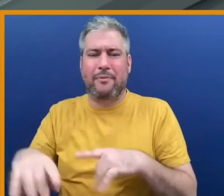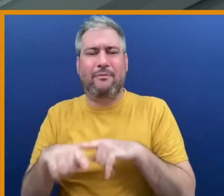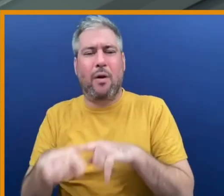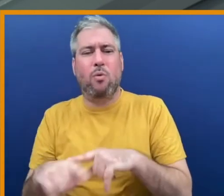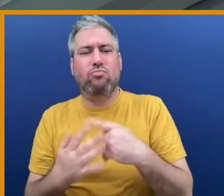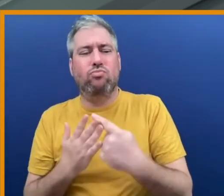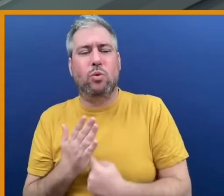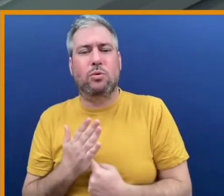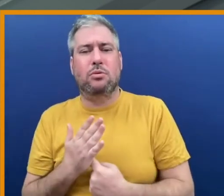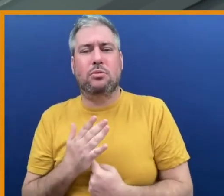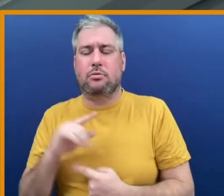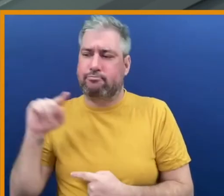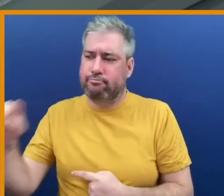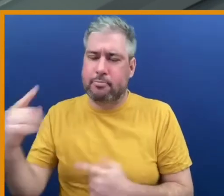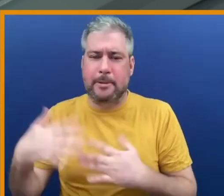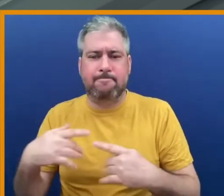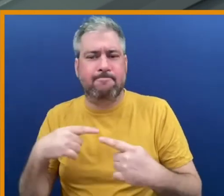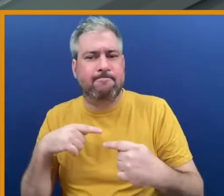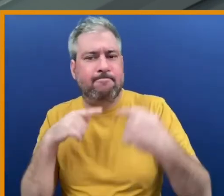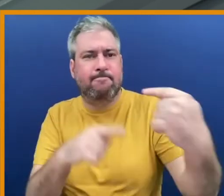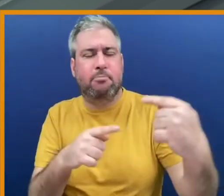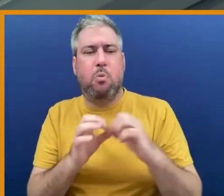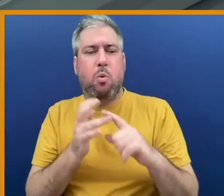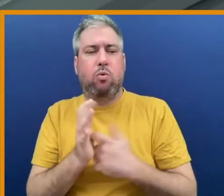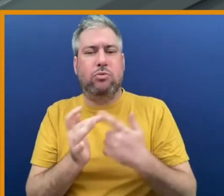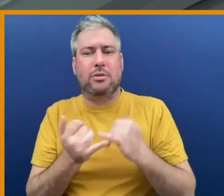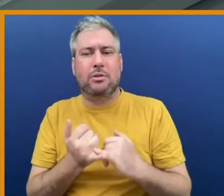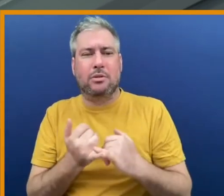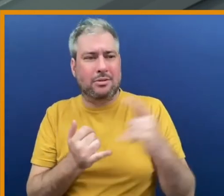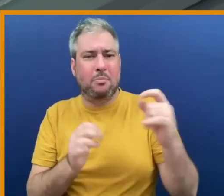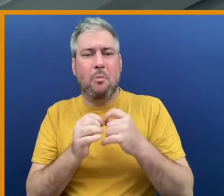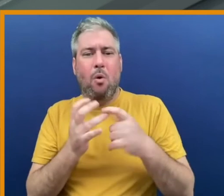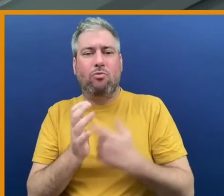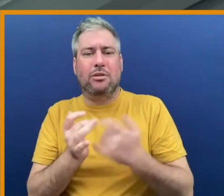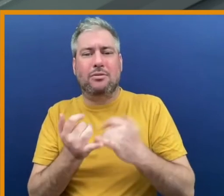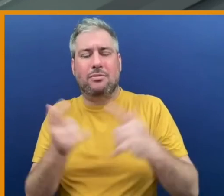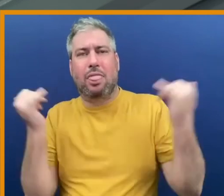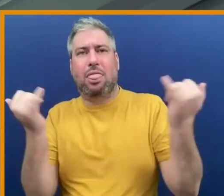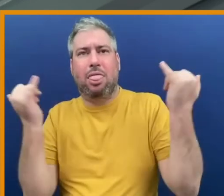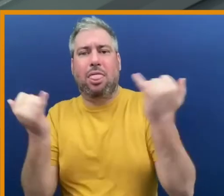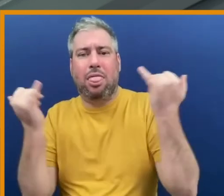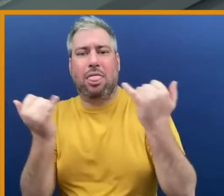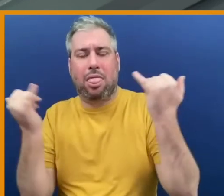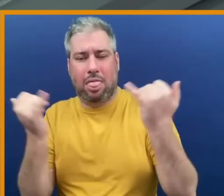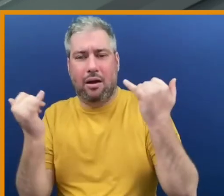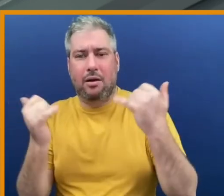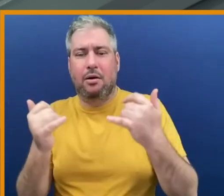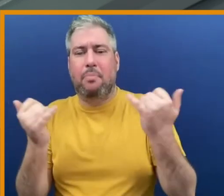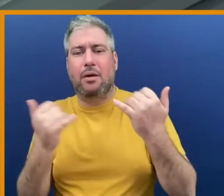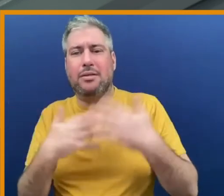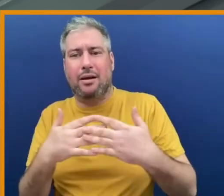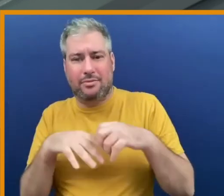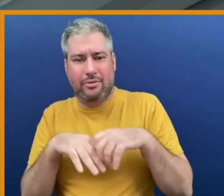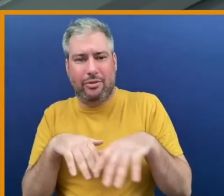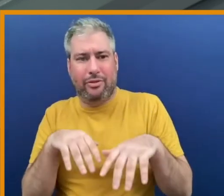at these parties and the constant drip of Partygate. Boris is not a credible actor in this, and